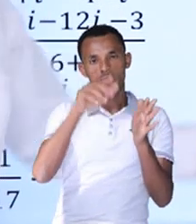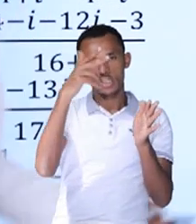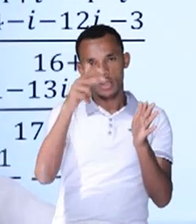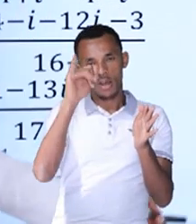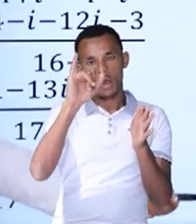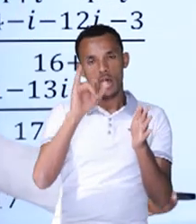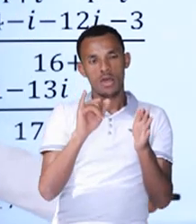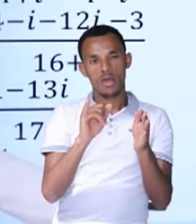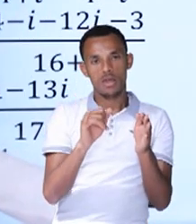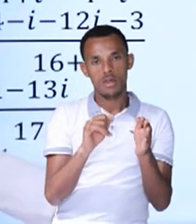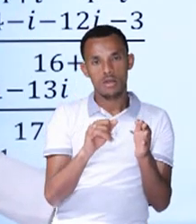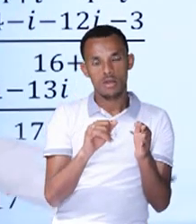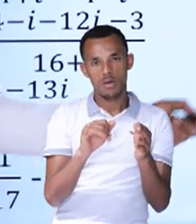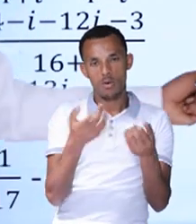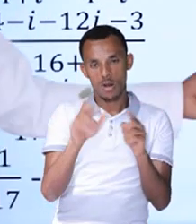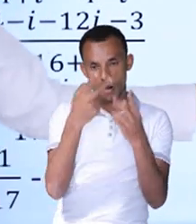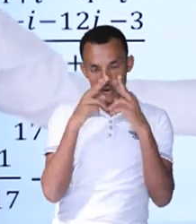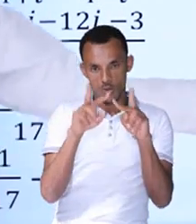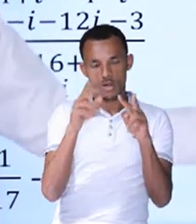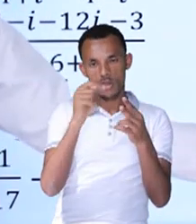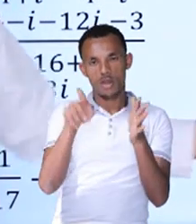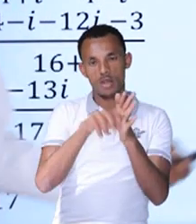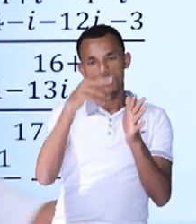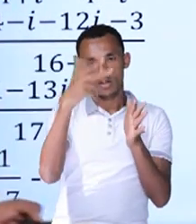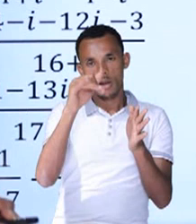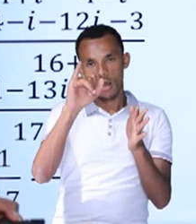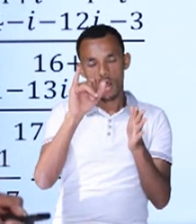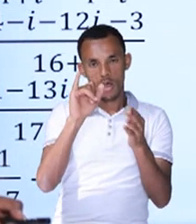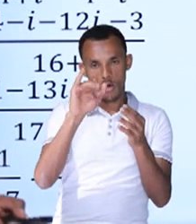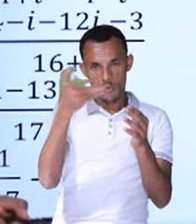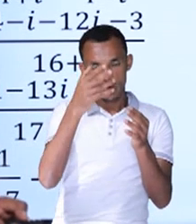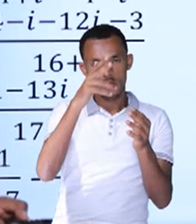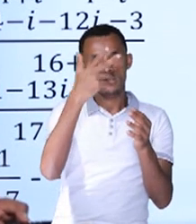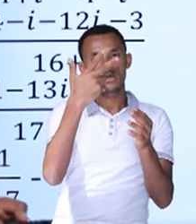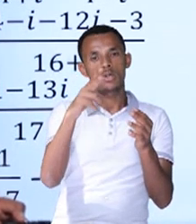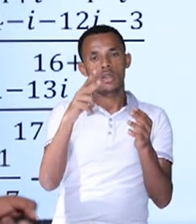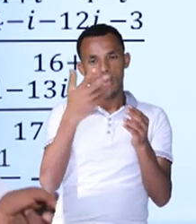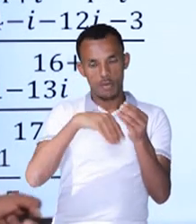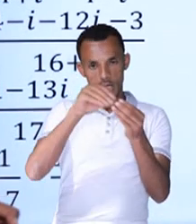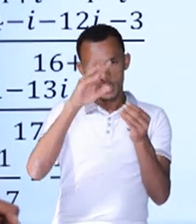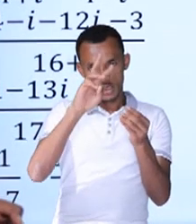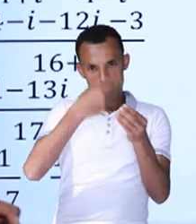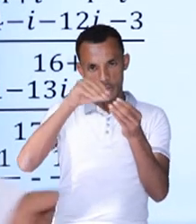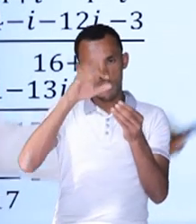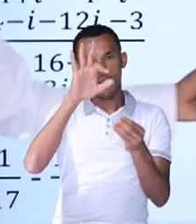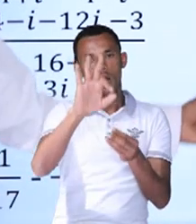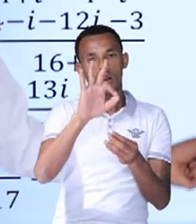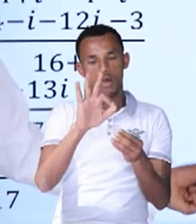9 plus 4, it was 13. So when you are looking, negative 13i over 13 plus 6 plus 9i it